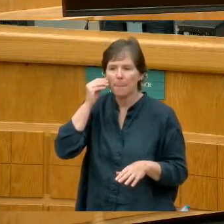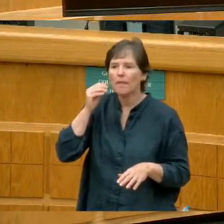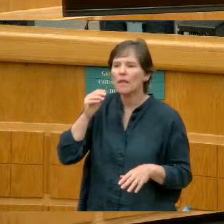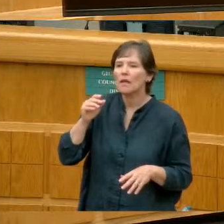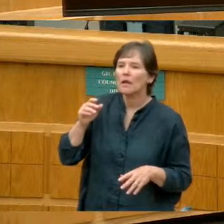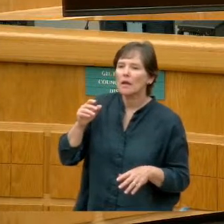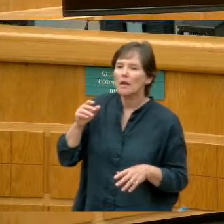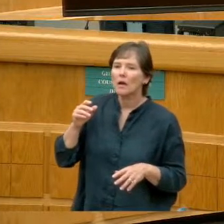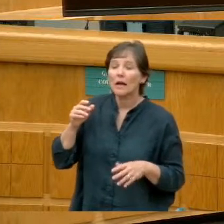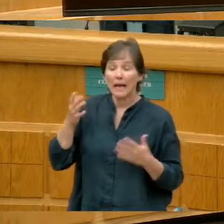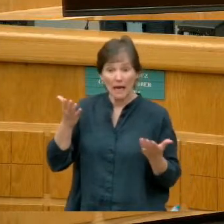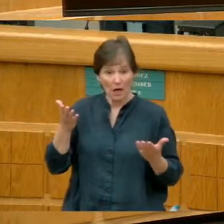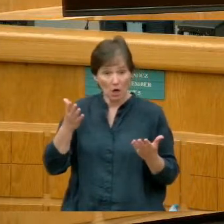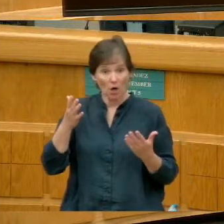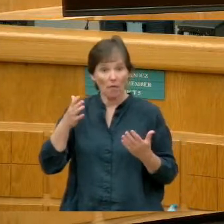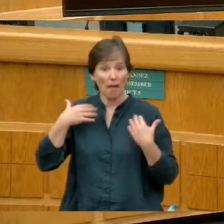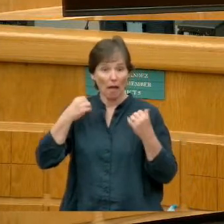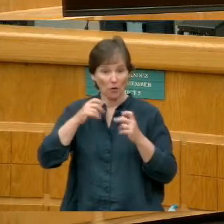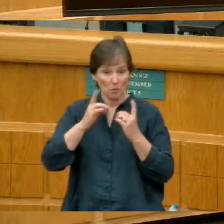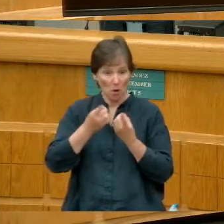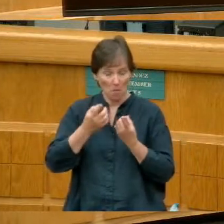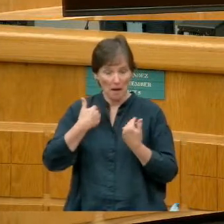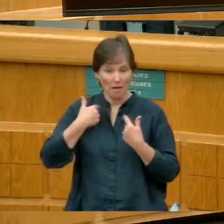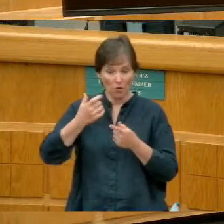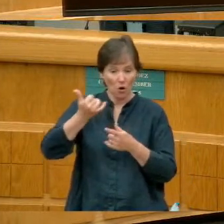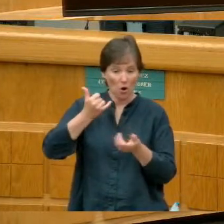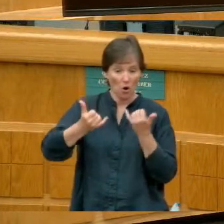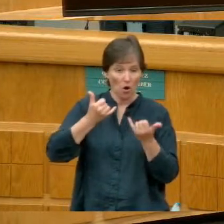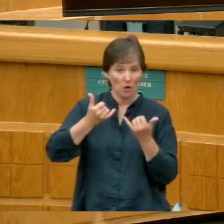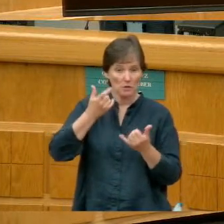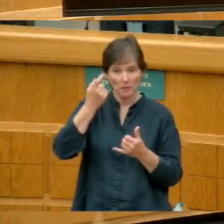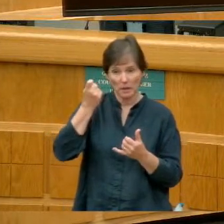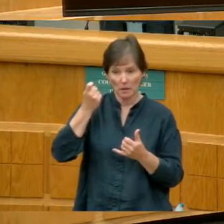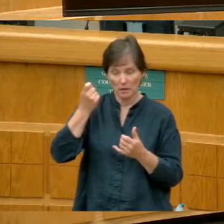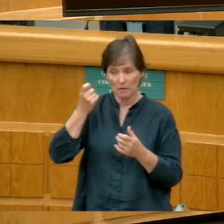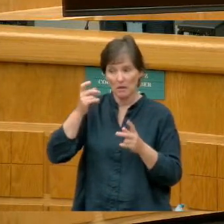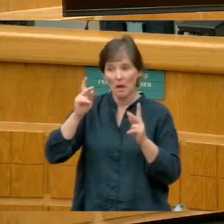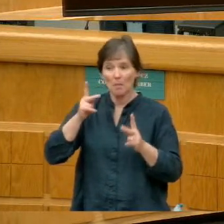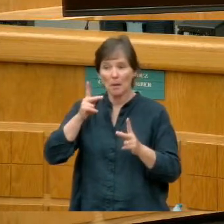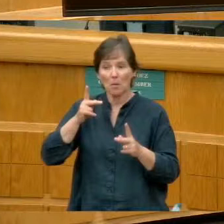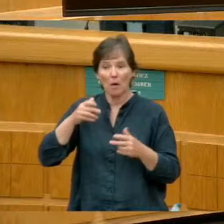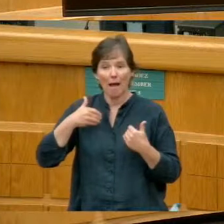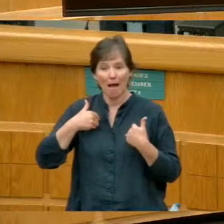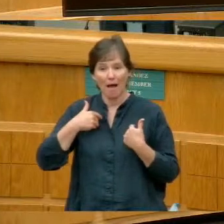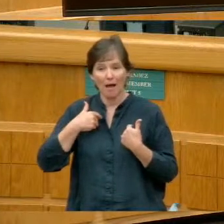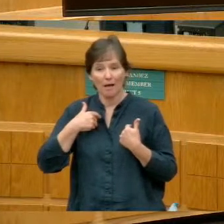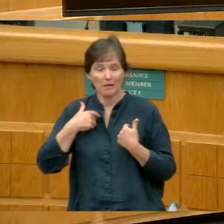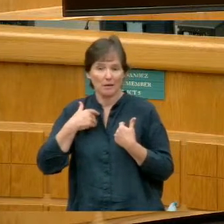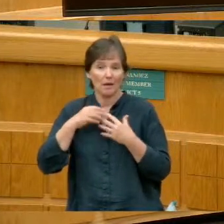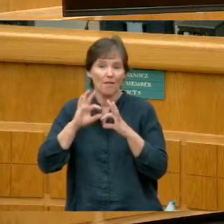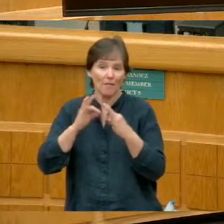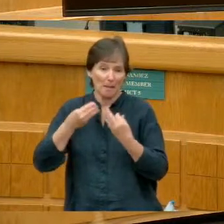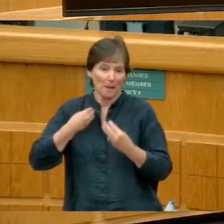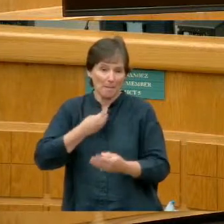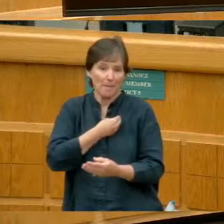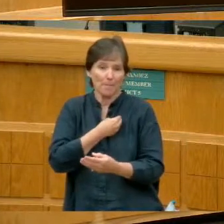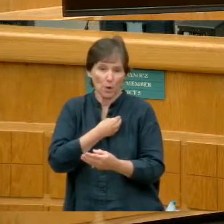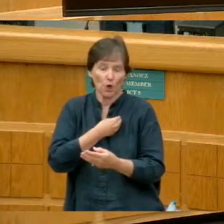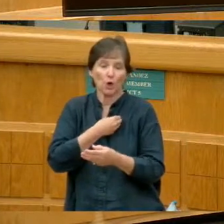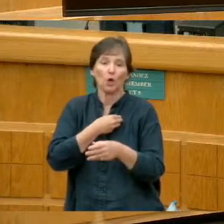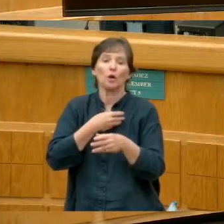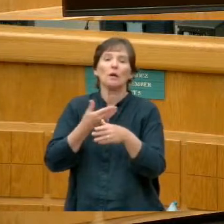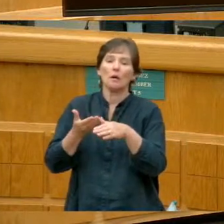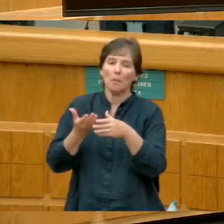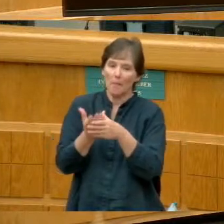family members that they had a loved one that passed from COVID-19. And then we validate it. So we look to see if they